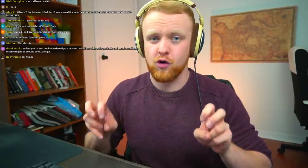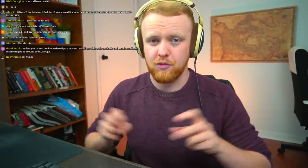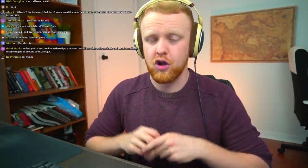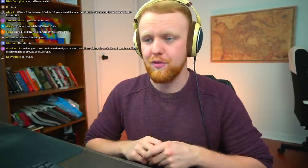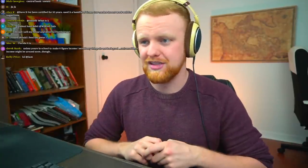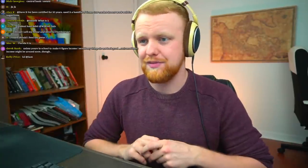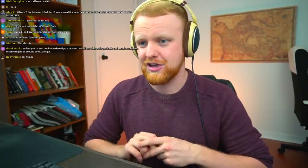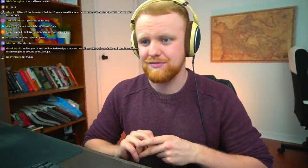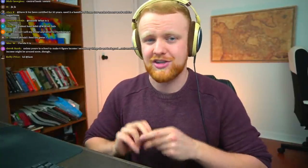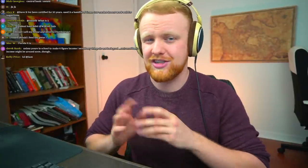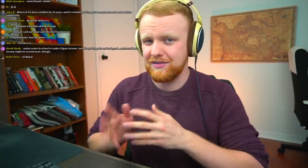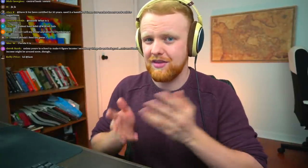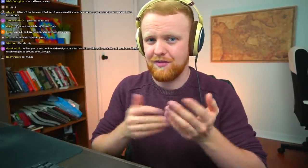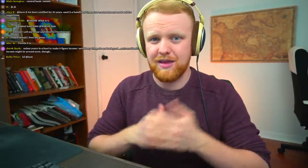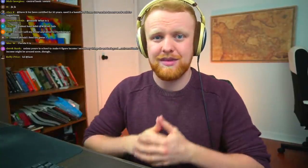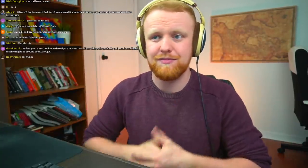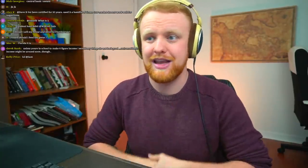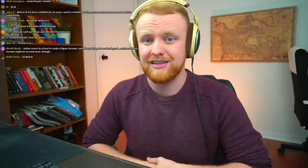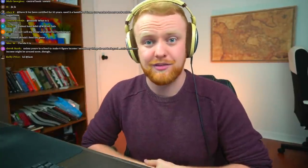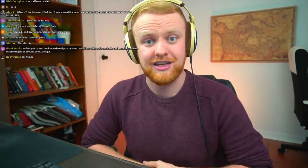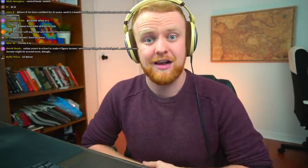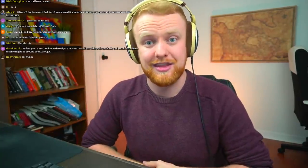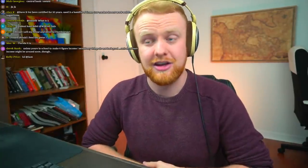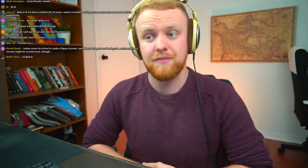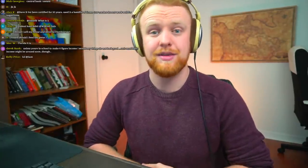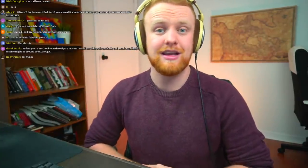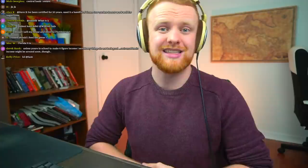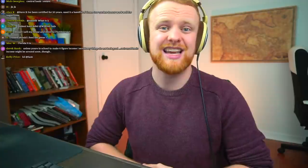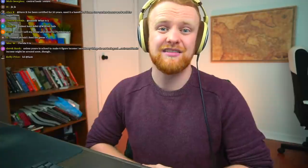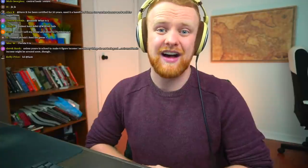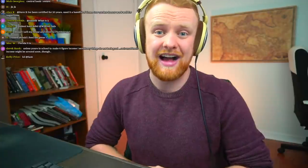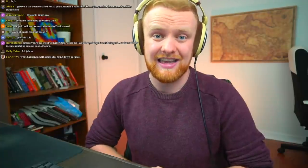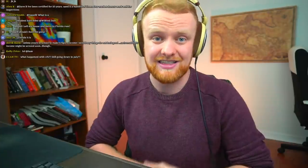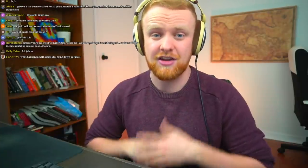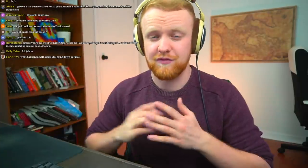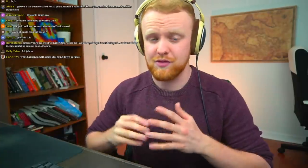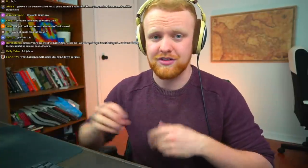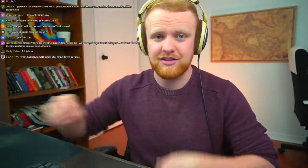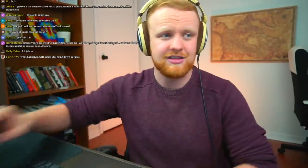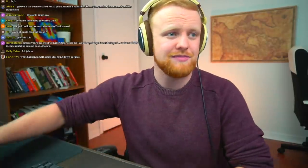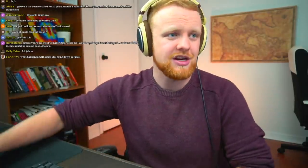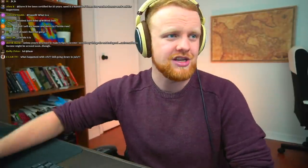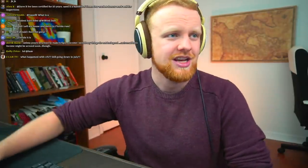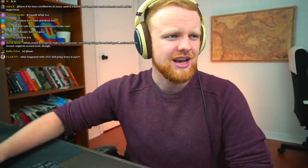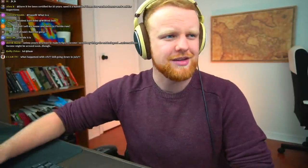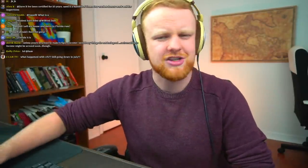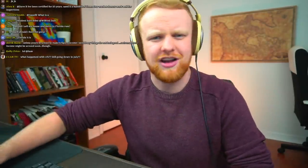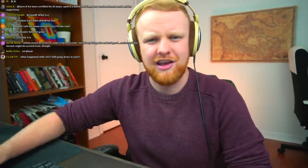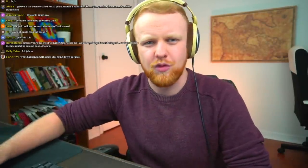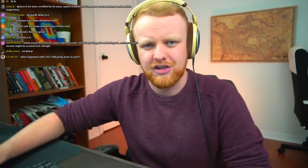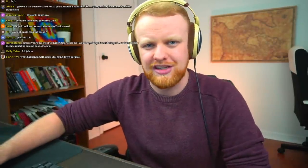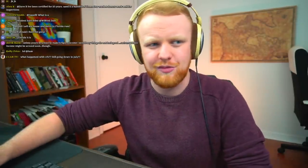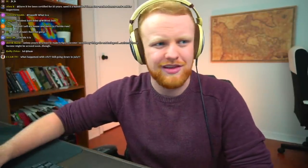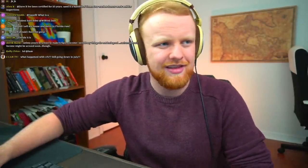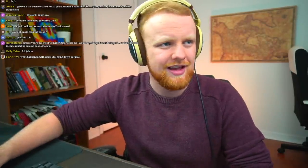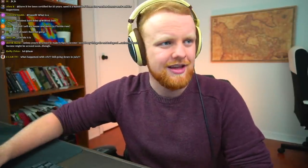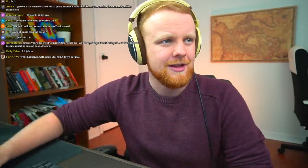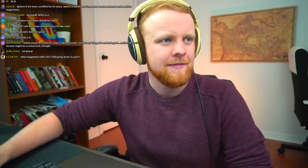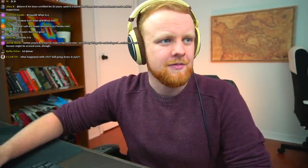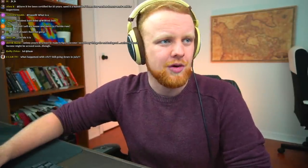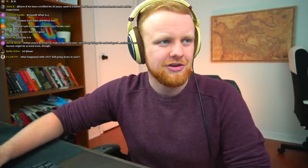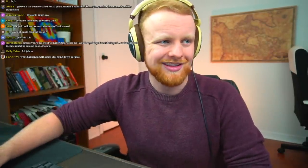not a formal home inspection, but just maybe pay someone to come in there and be a set of eyes, not a formal inspection. I'm not sure how that works out